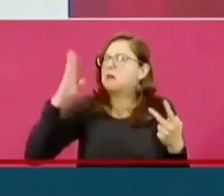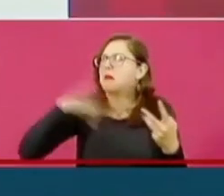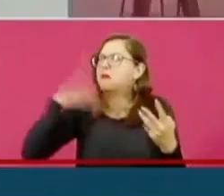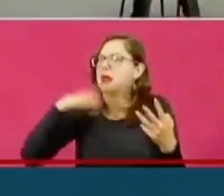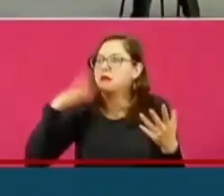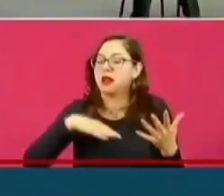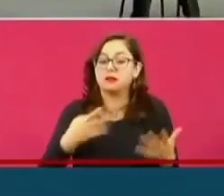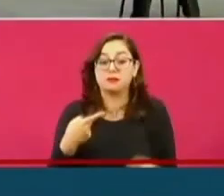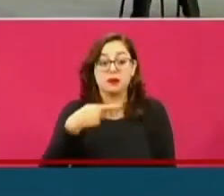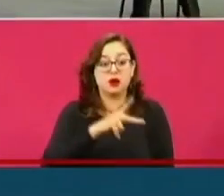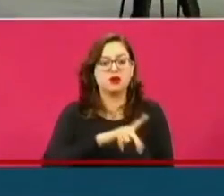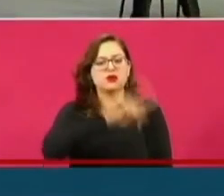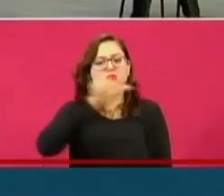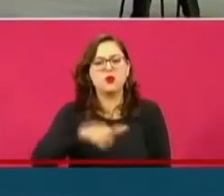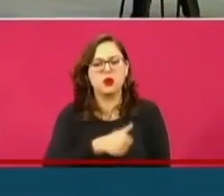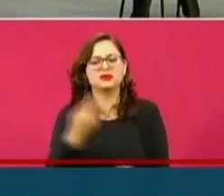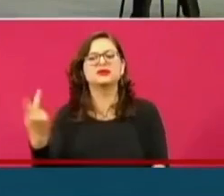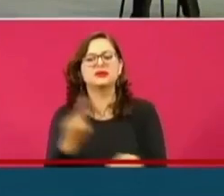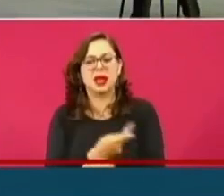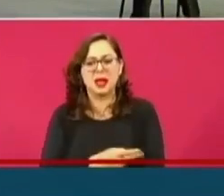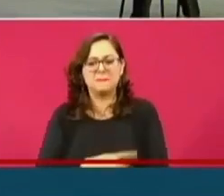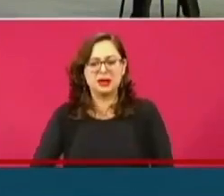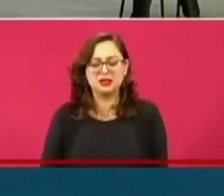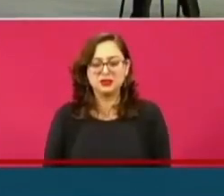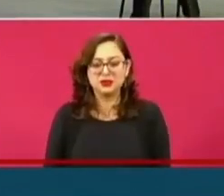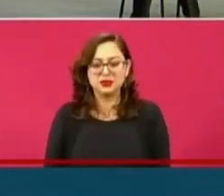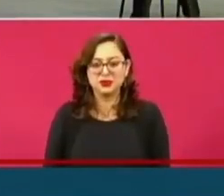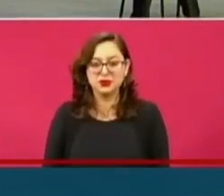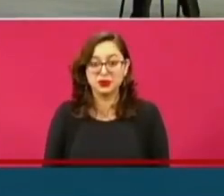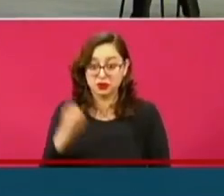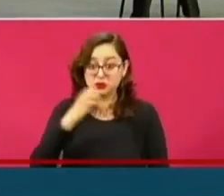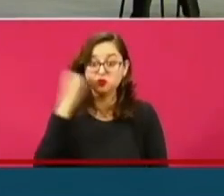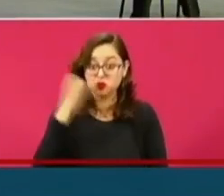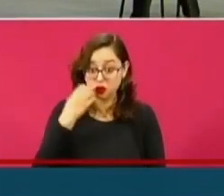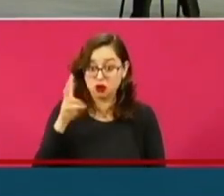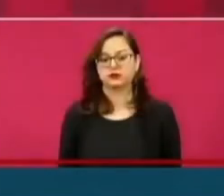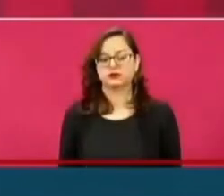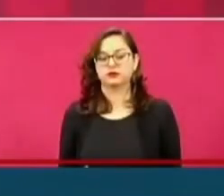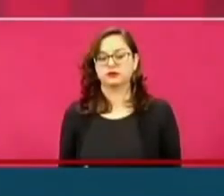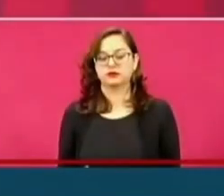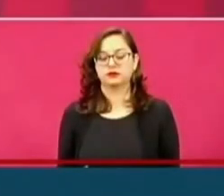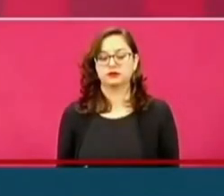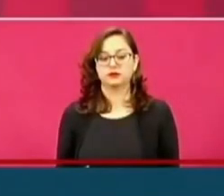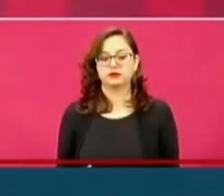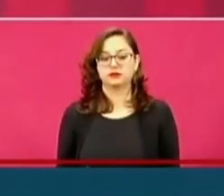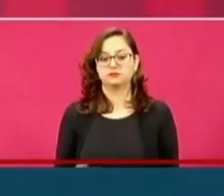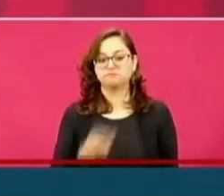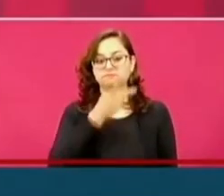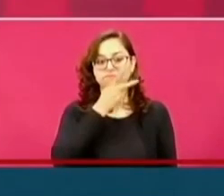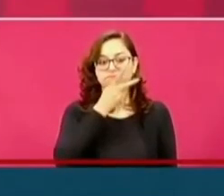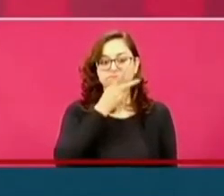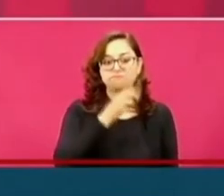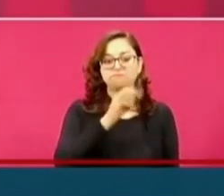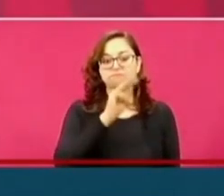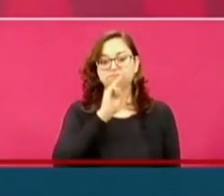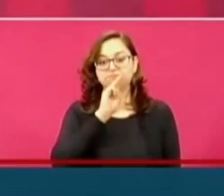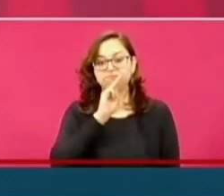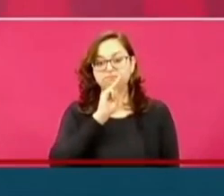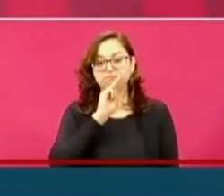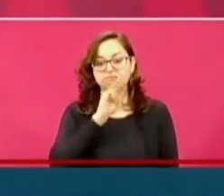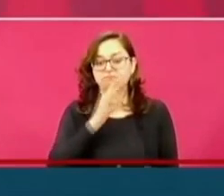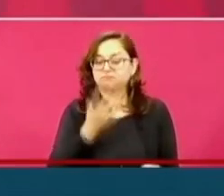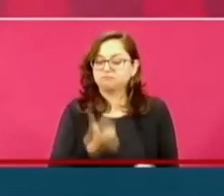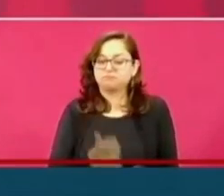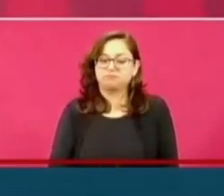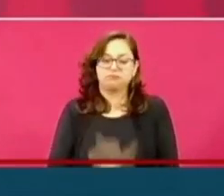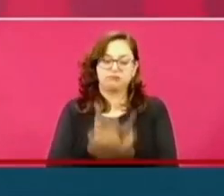for trust and a return to classrooms. Parents really help us. If a child has a sore throat,